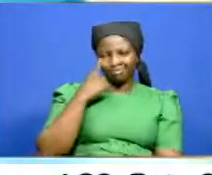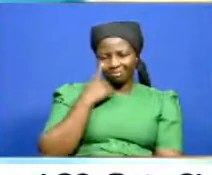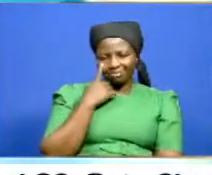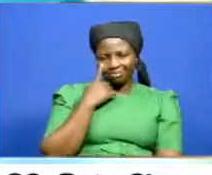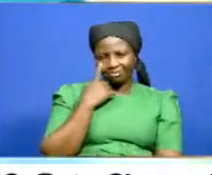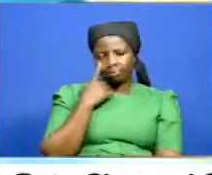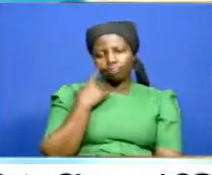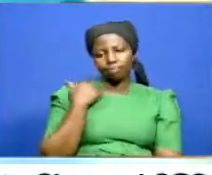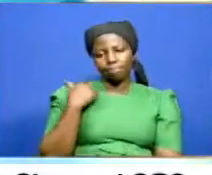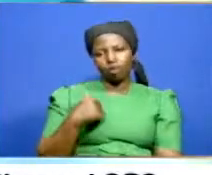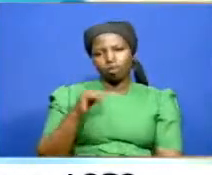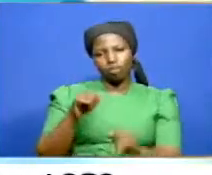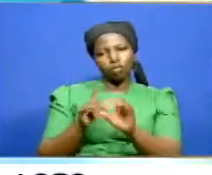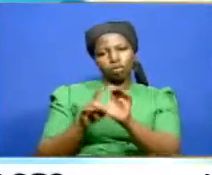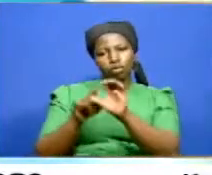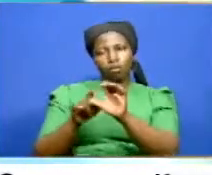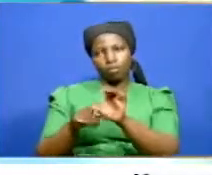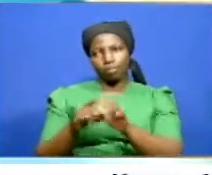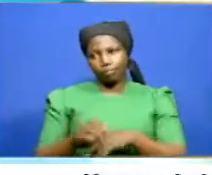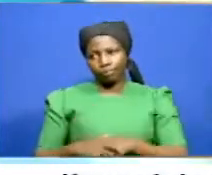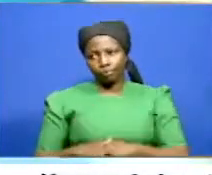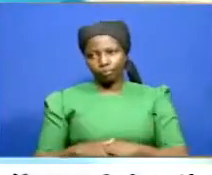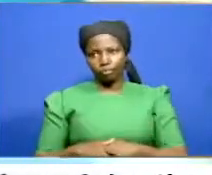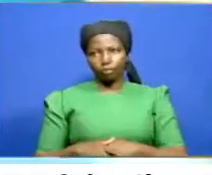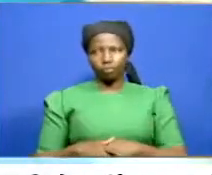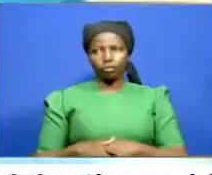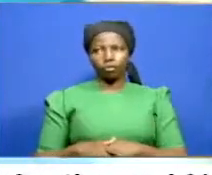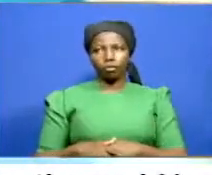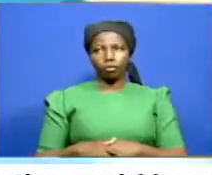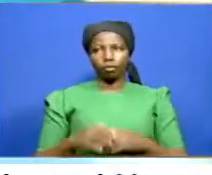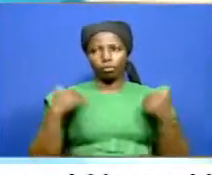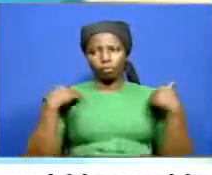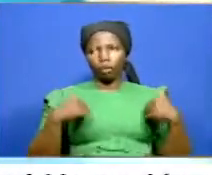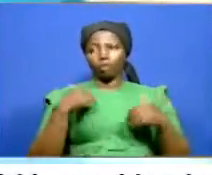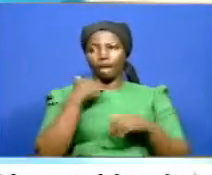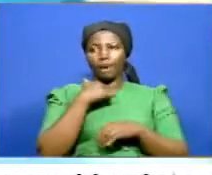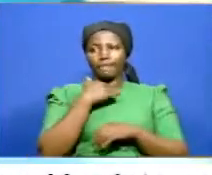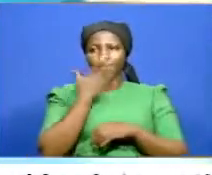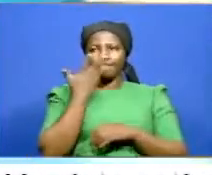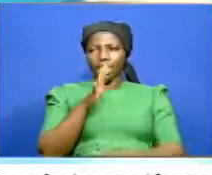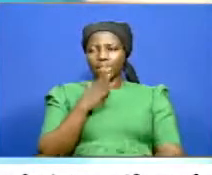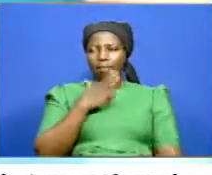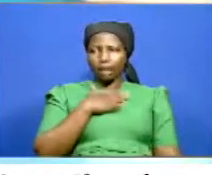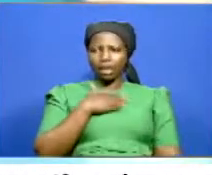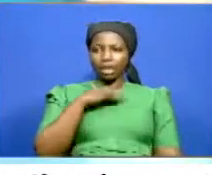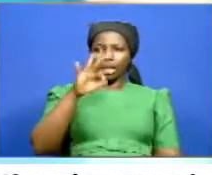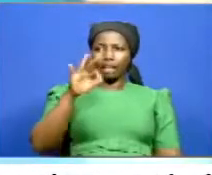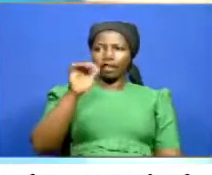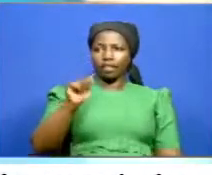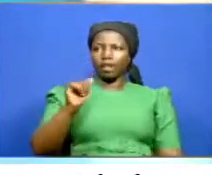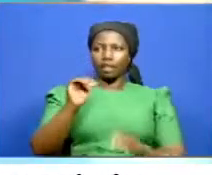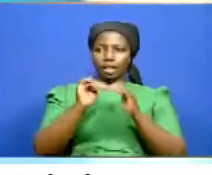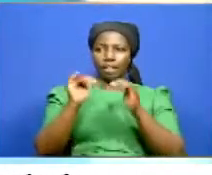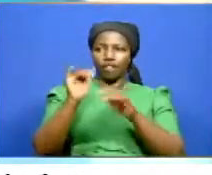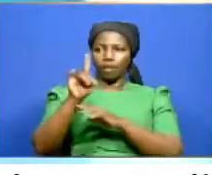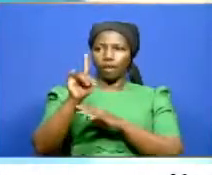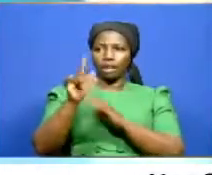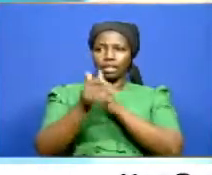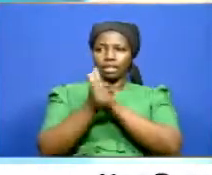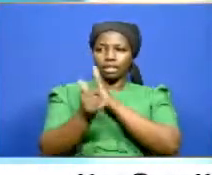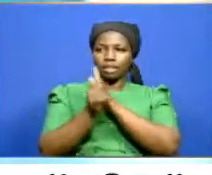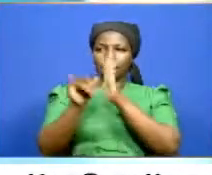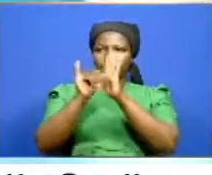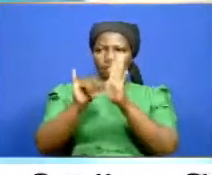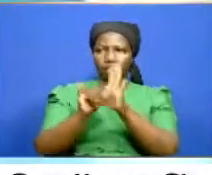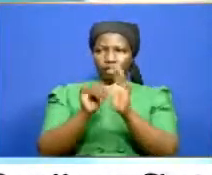scout. Mm-hmm. And actually through Emerging Stars, I've already completed my FA Level 1 Talent Identification, which actually I